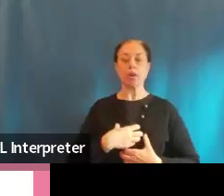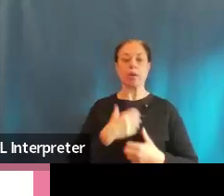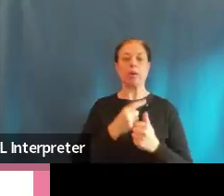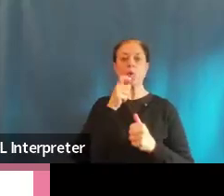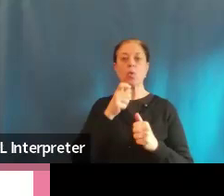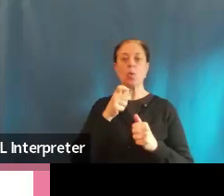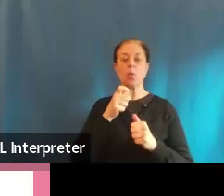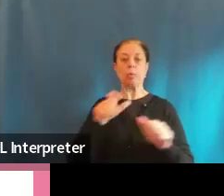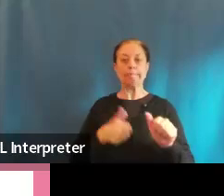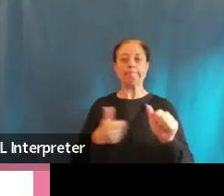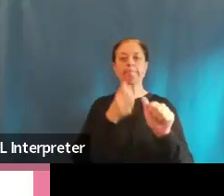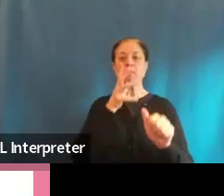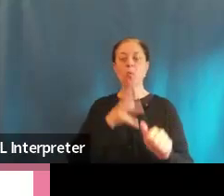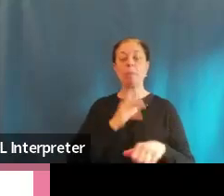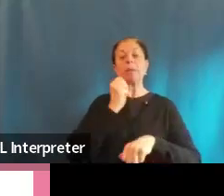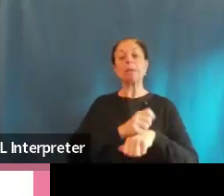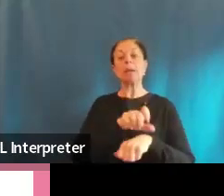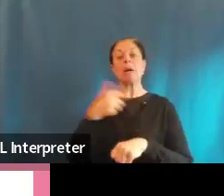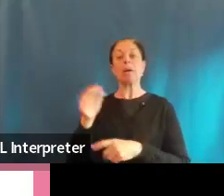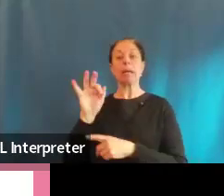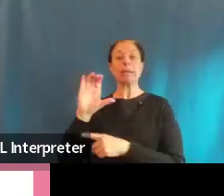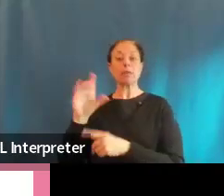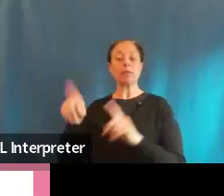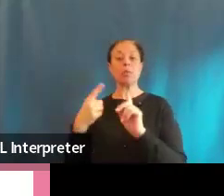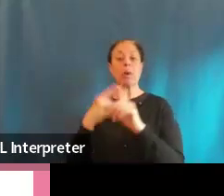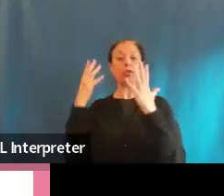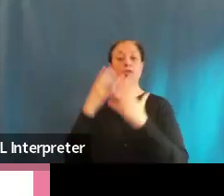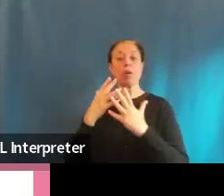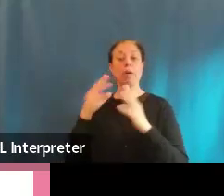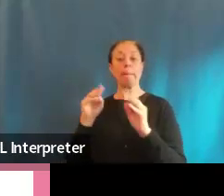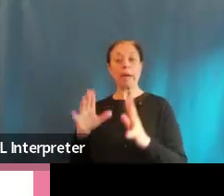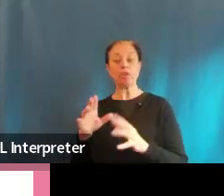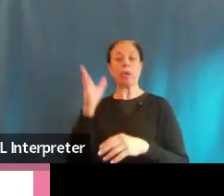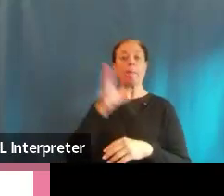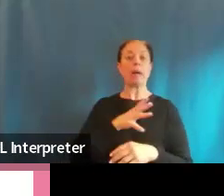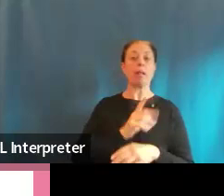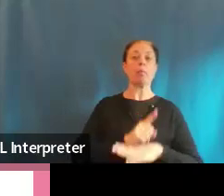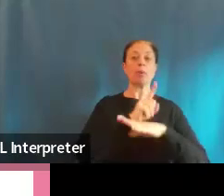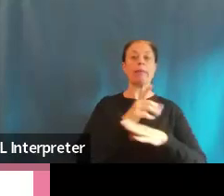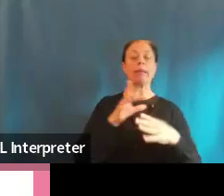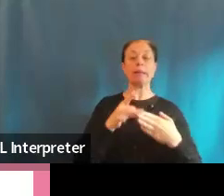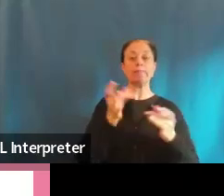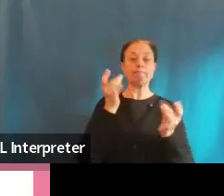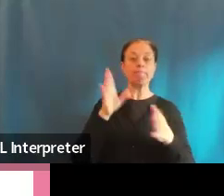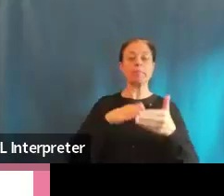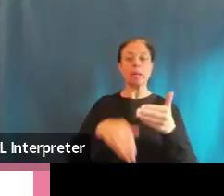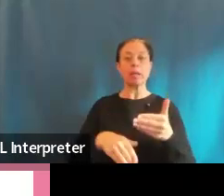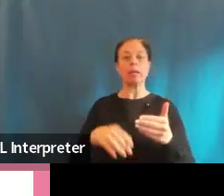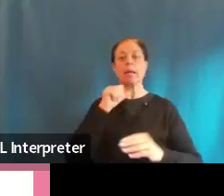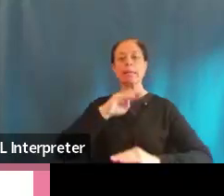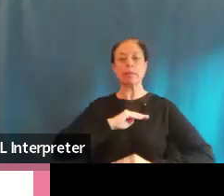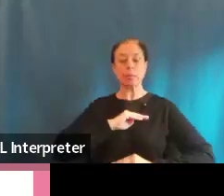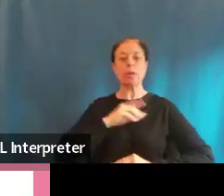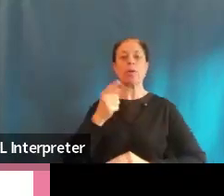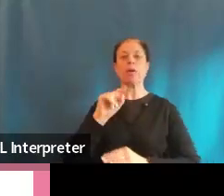women. Set in an alternate 19th century where dark magic and male privilege lead to horrible consequences, Insatiable is a chilling